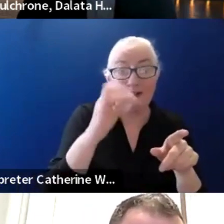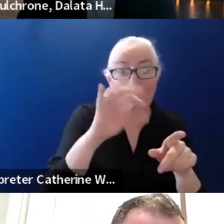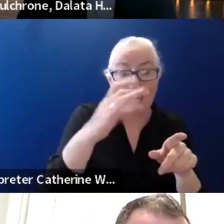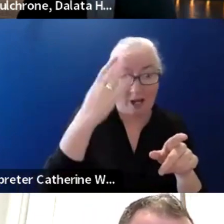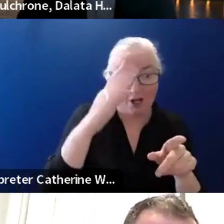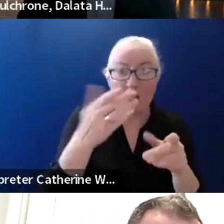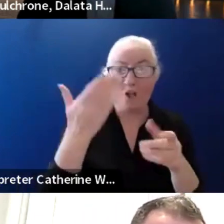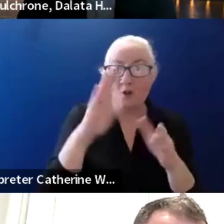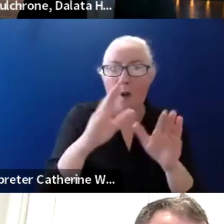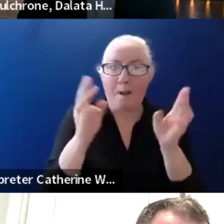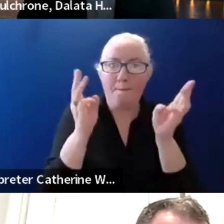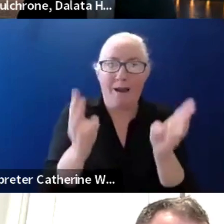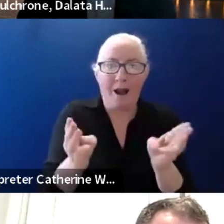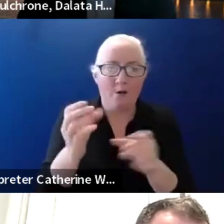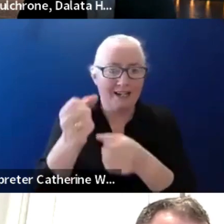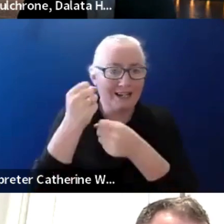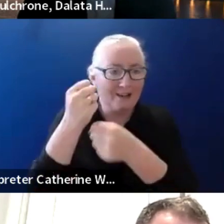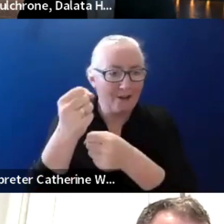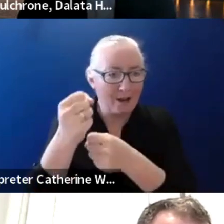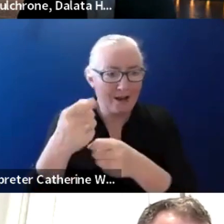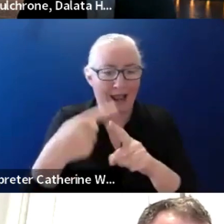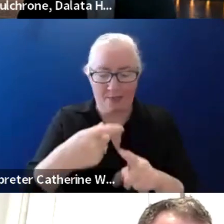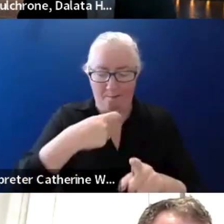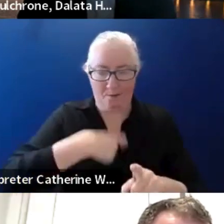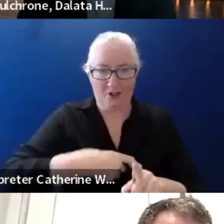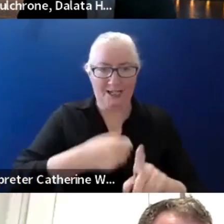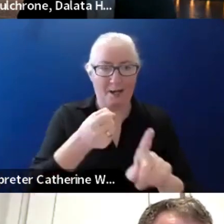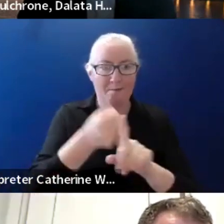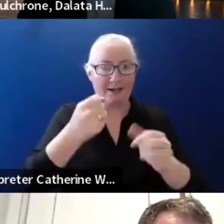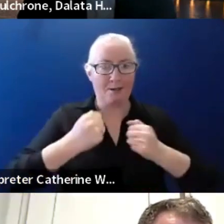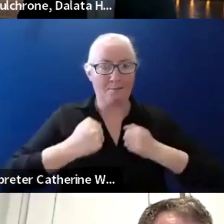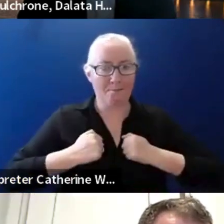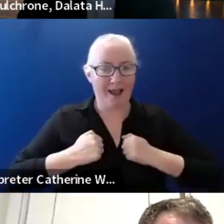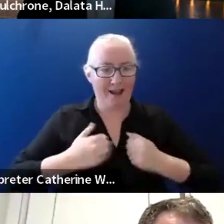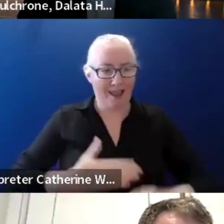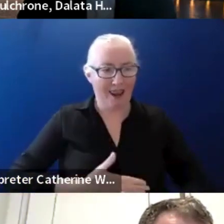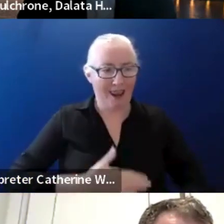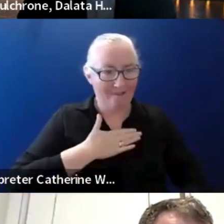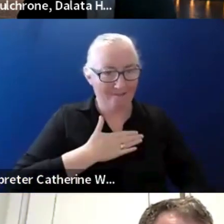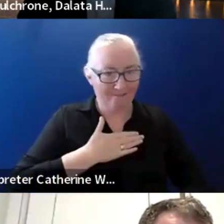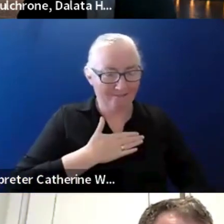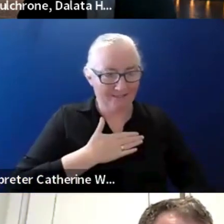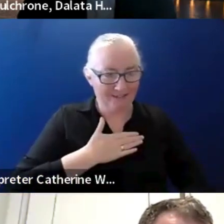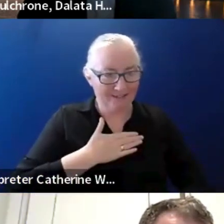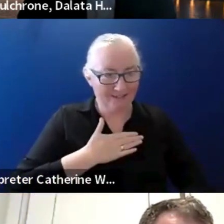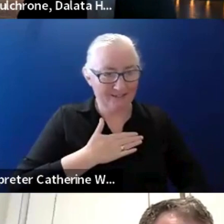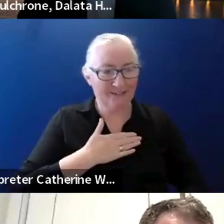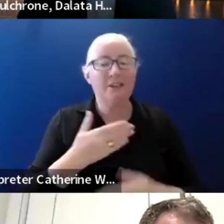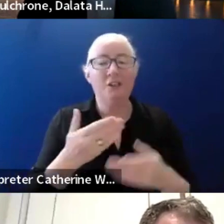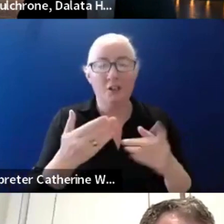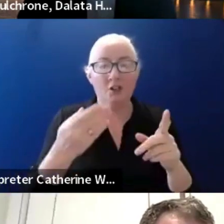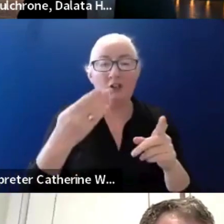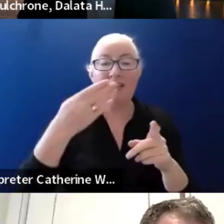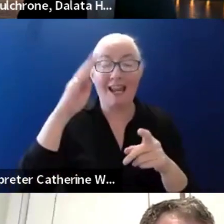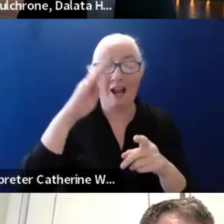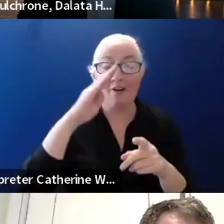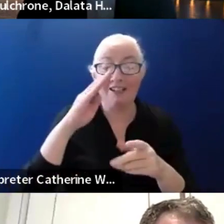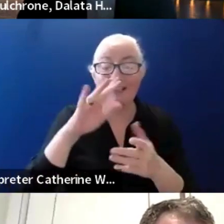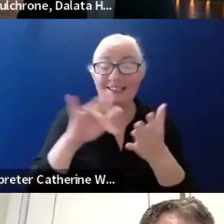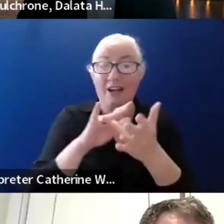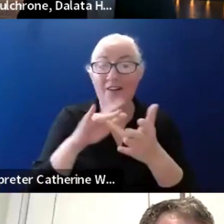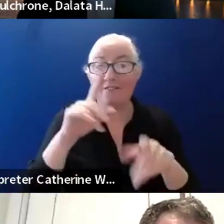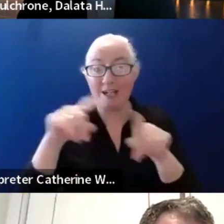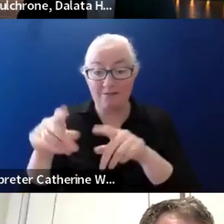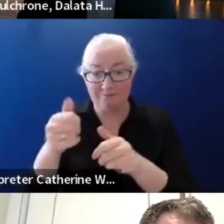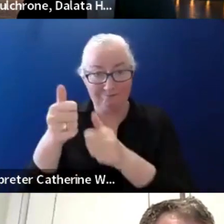power of the campaign and the personal impact it has had on my life. I want to extend my gratitude to the Irish Centre for Diversity. It's